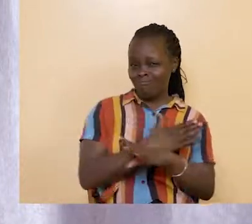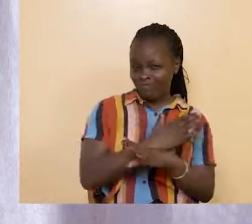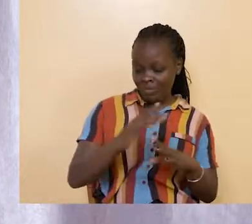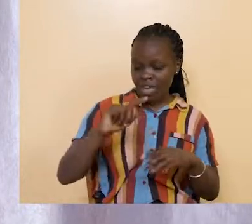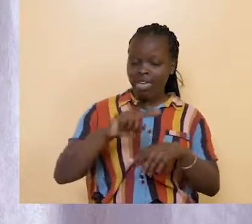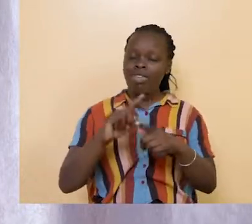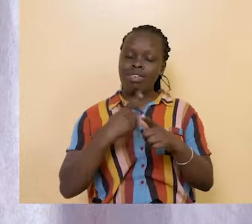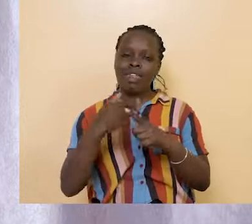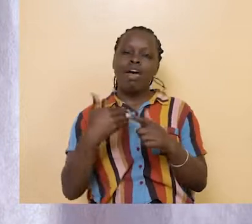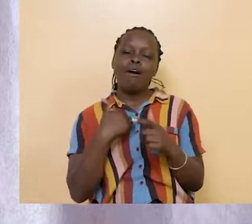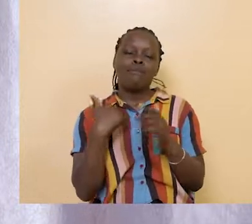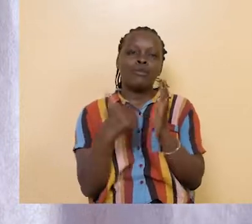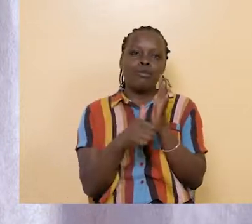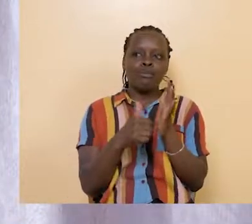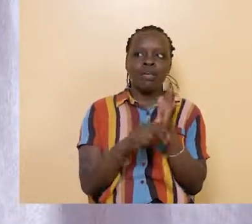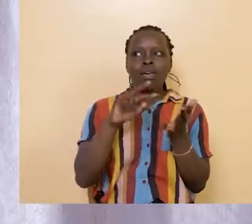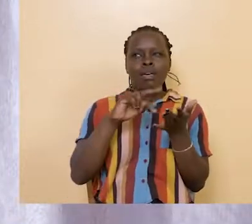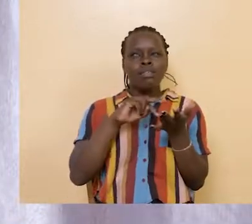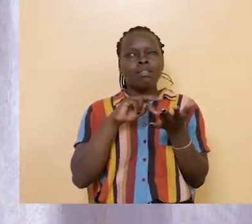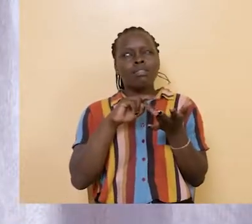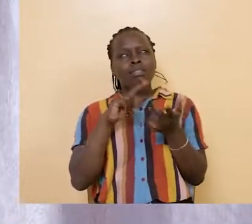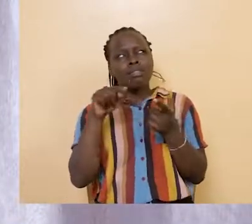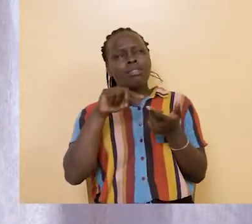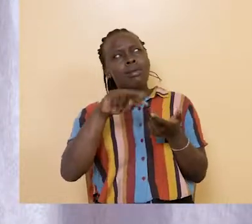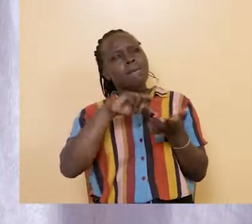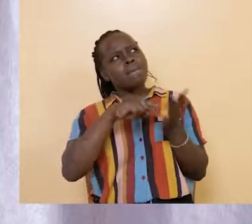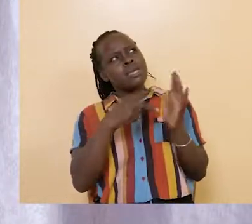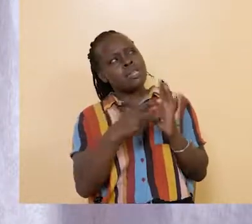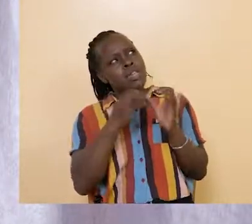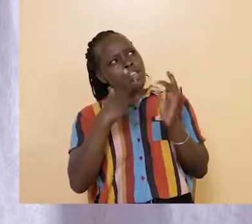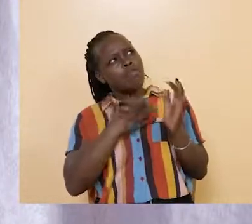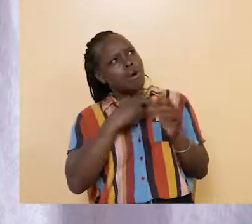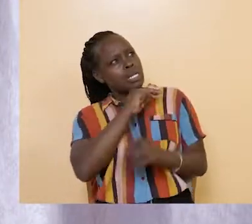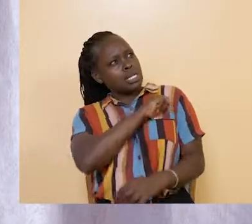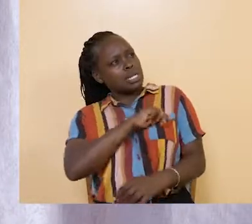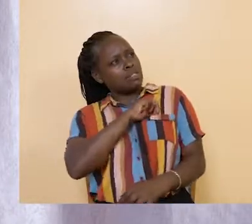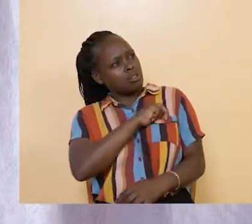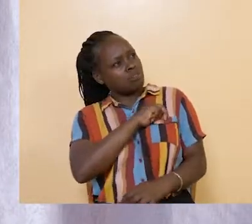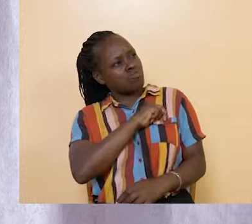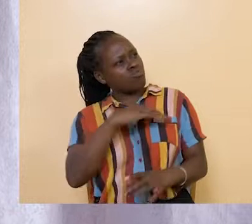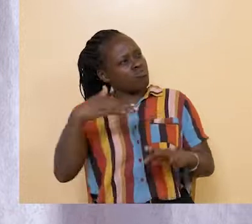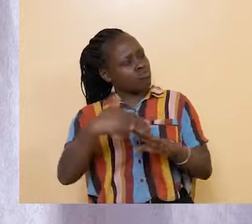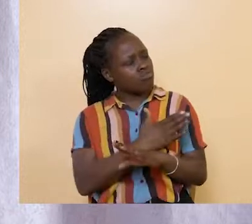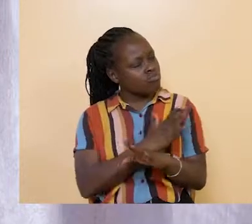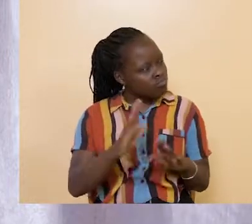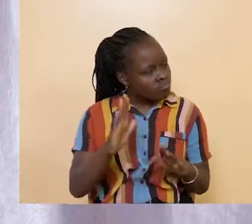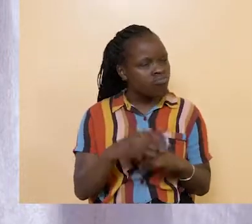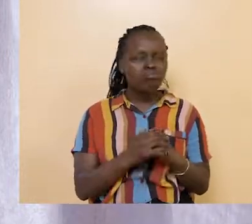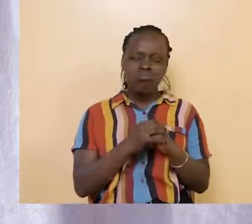right? Because it means that if the nature of our hearts is darkness and deceit,